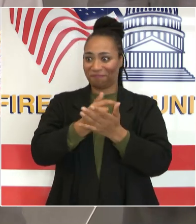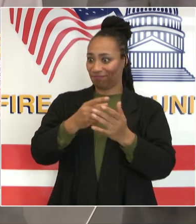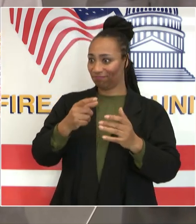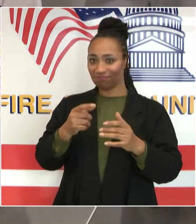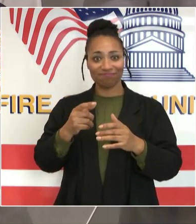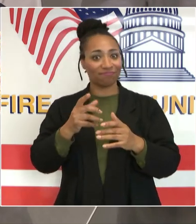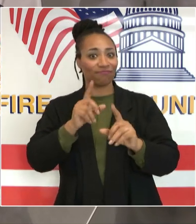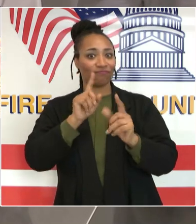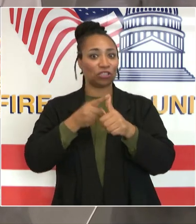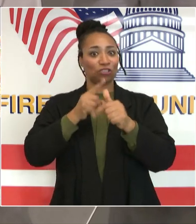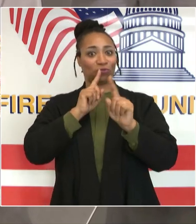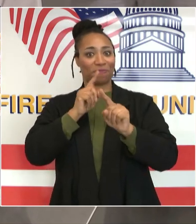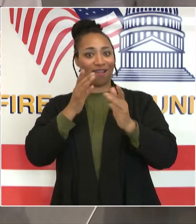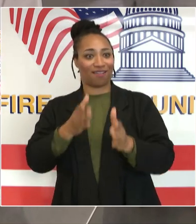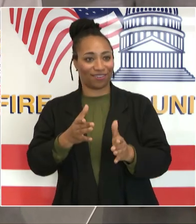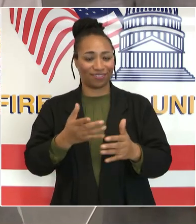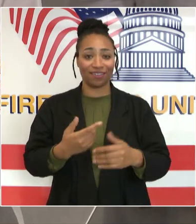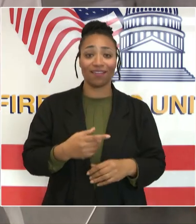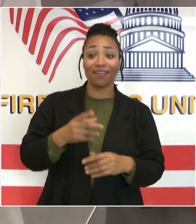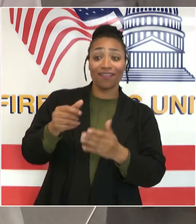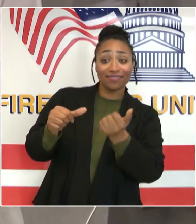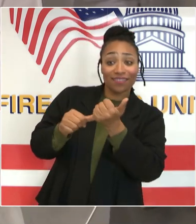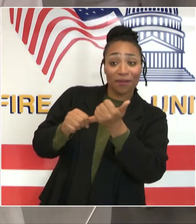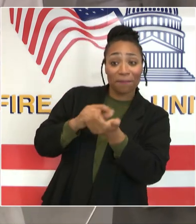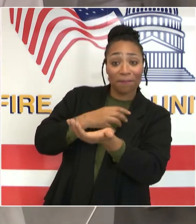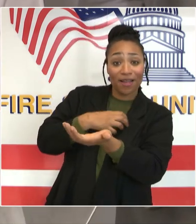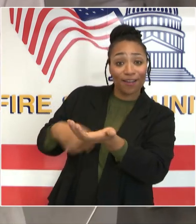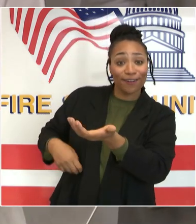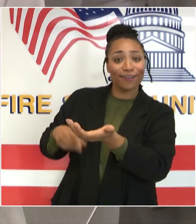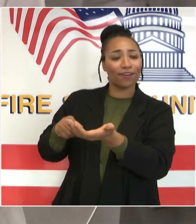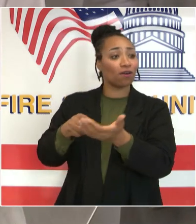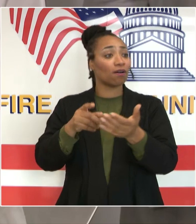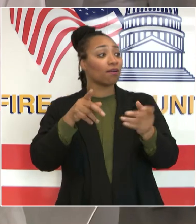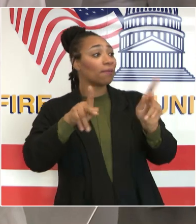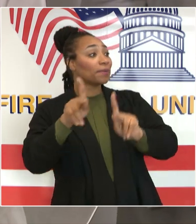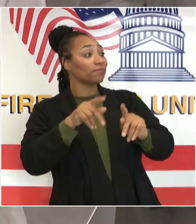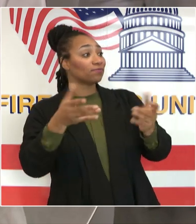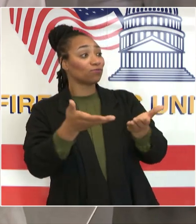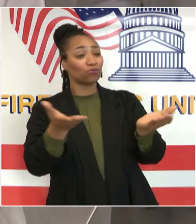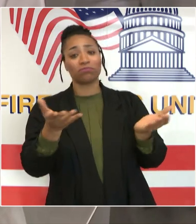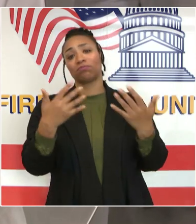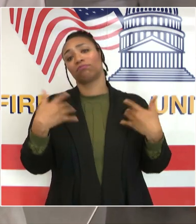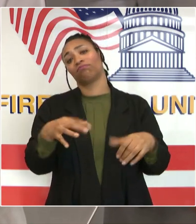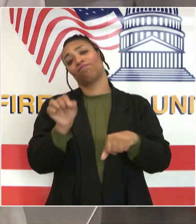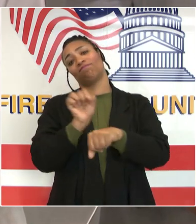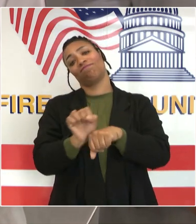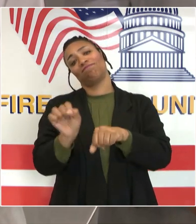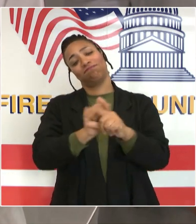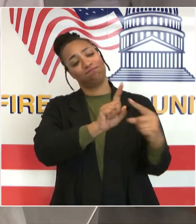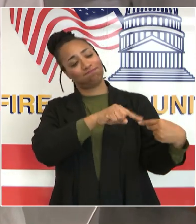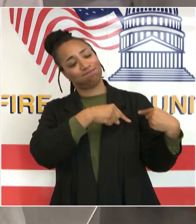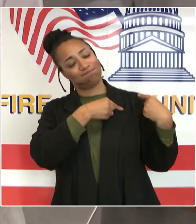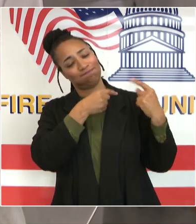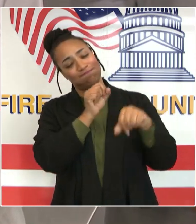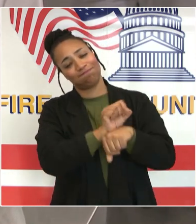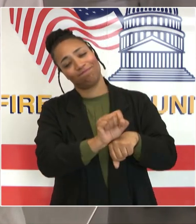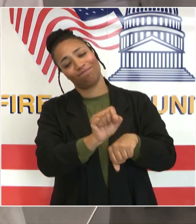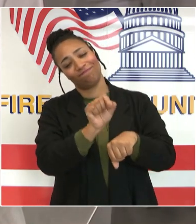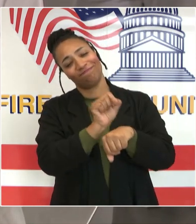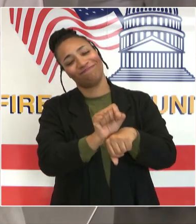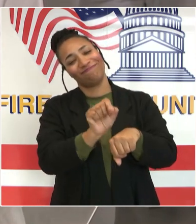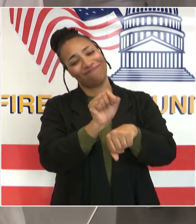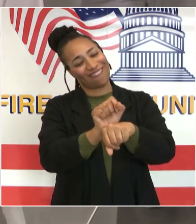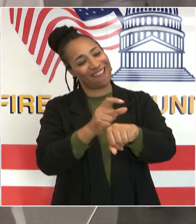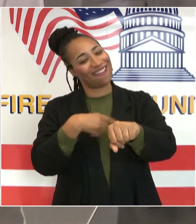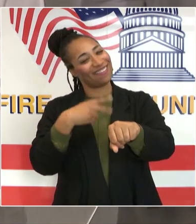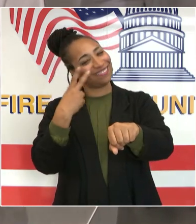other people here in this room have worked toward this for a long time. We first proposed this idea a couple years ago, and